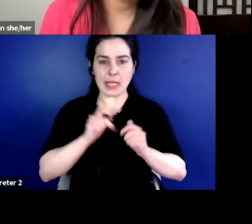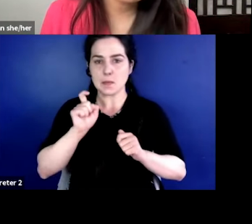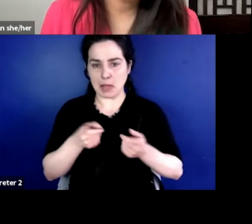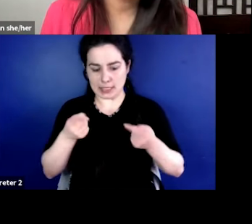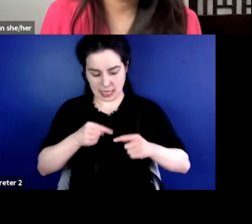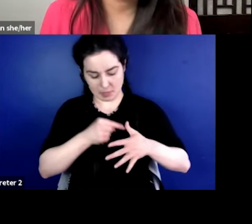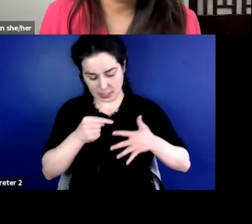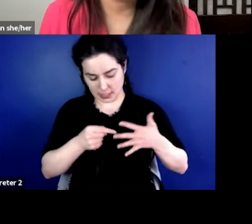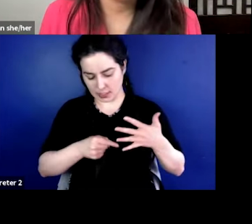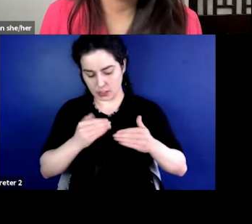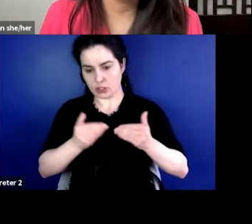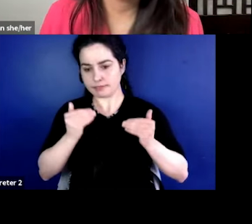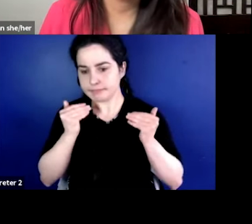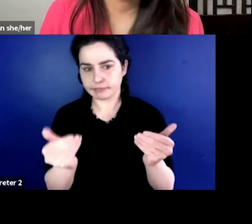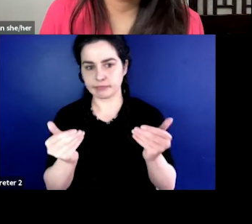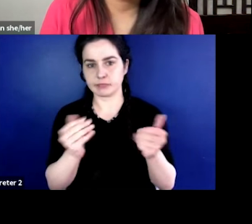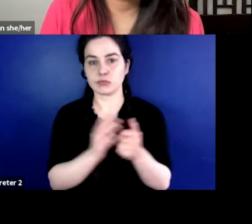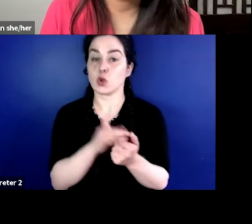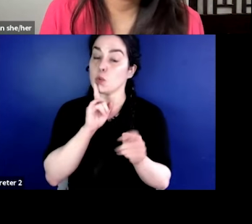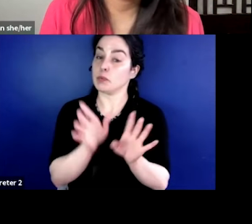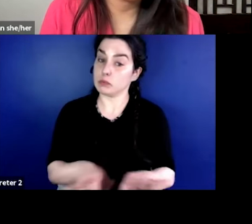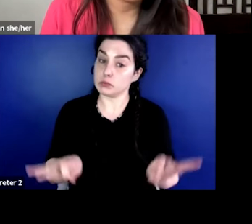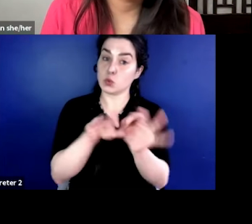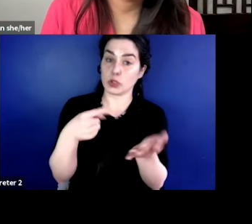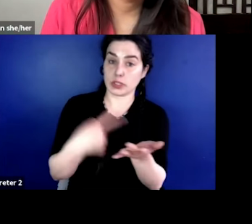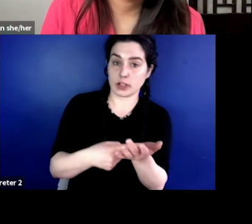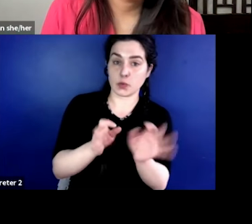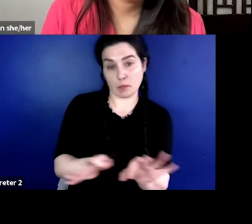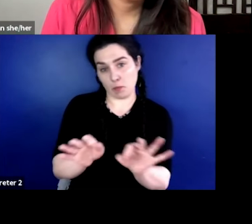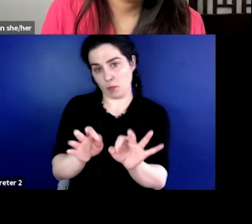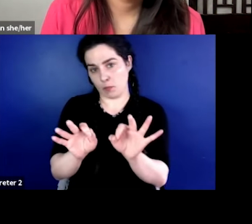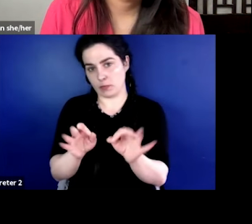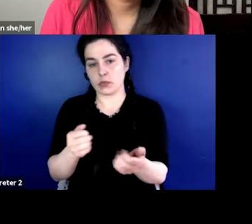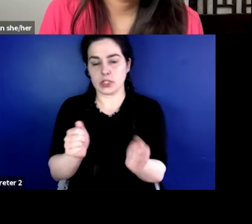had some really, really important conversations with key folks around that.